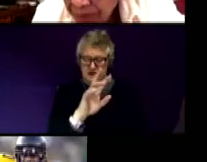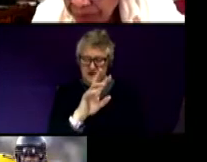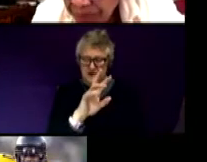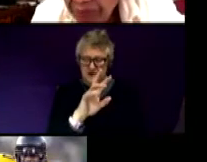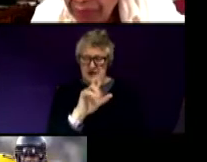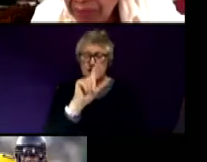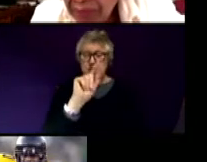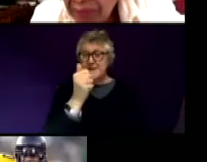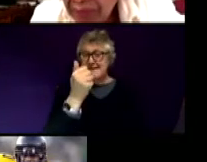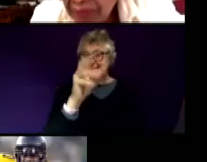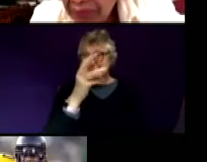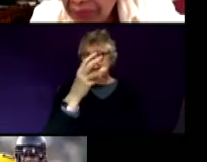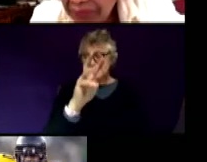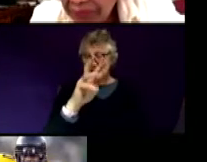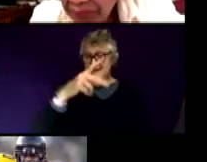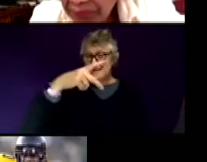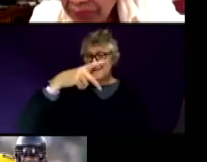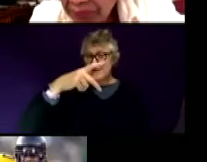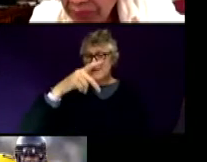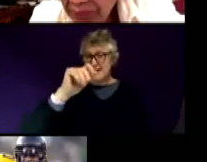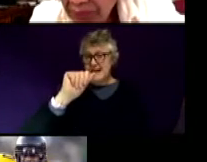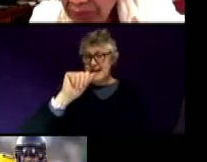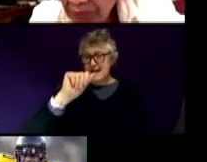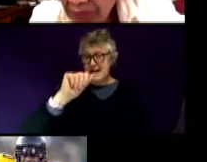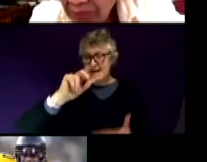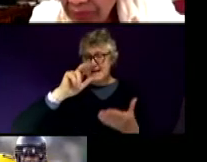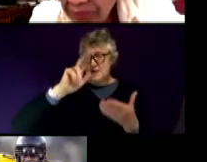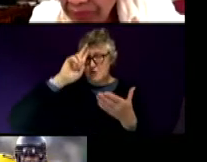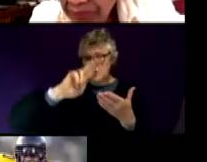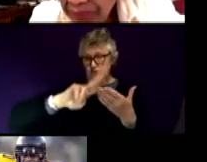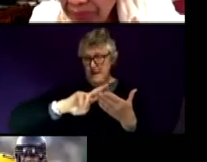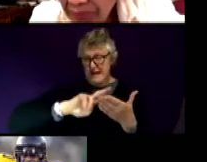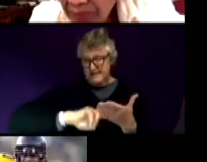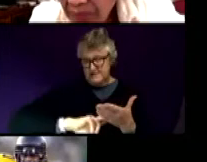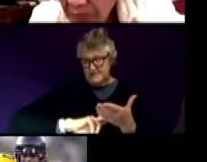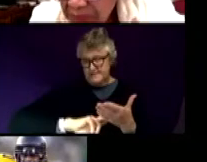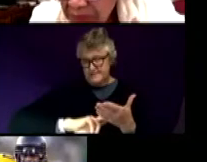2016 PPA contract. Now I would like to...